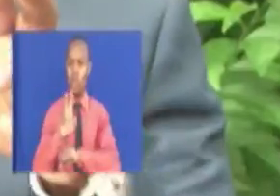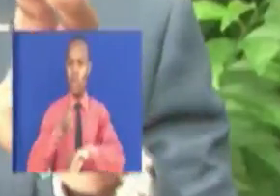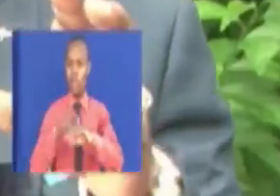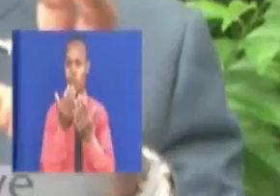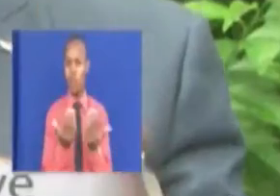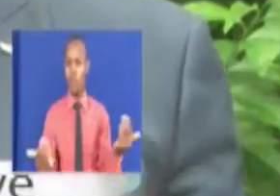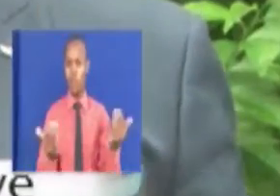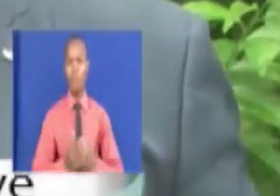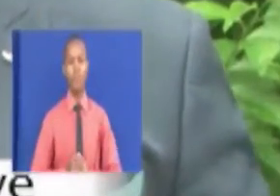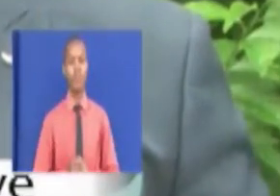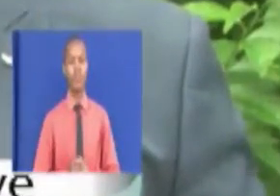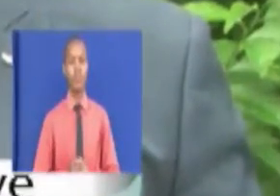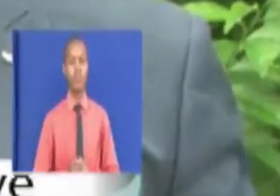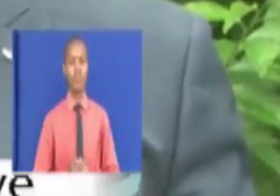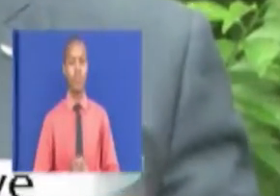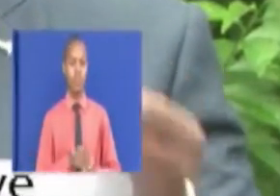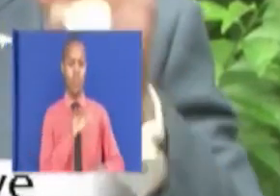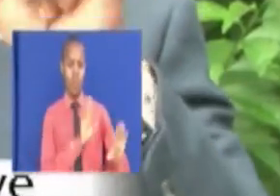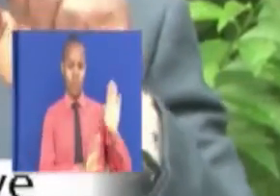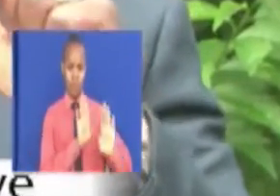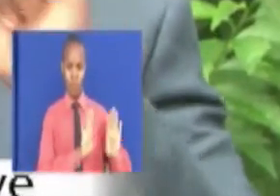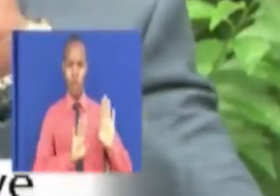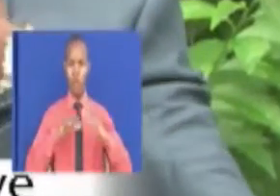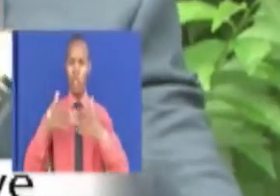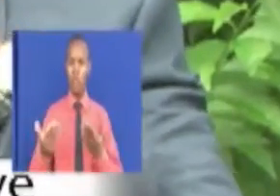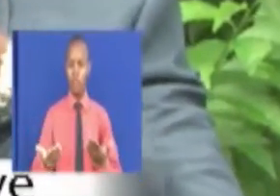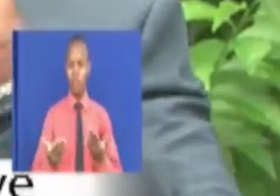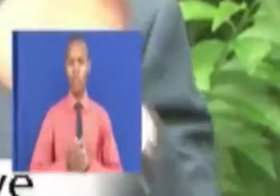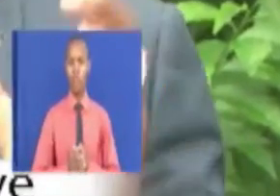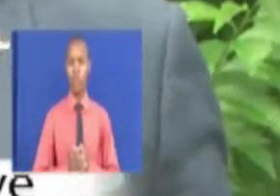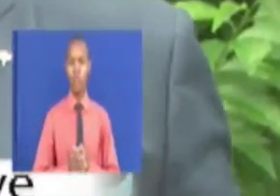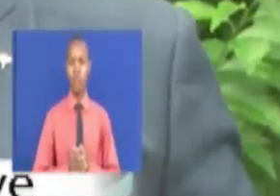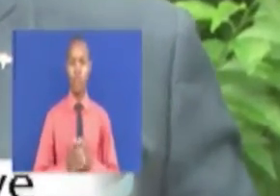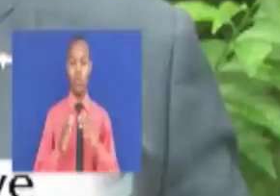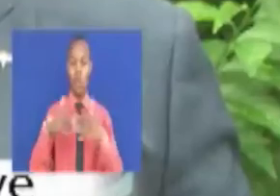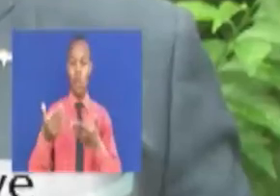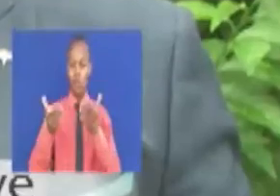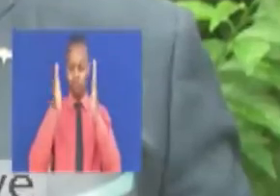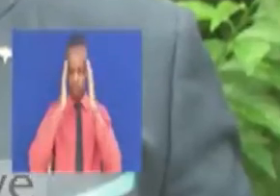are characterized with their own way of attention.